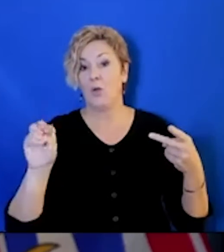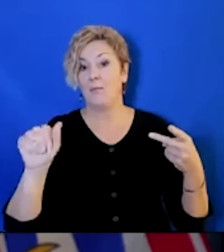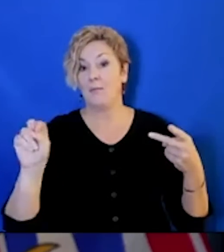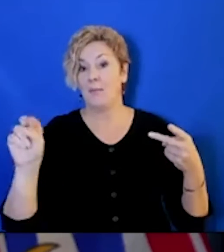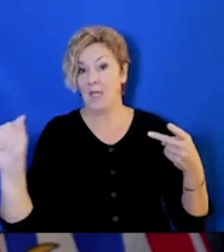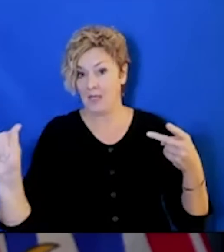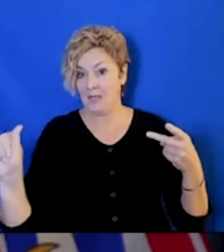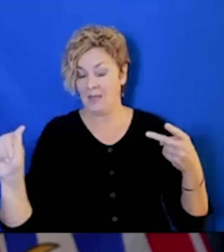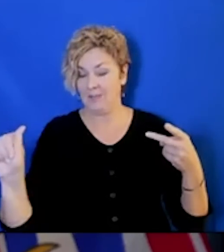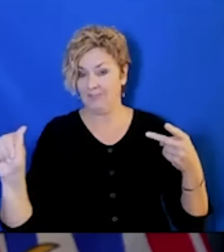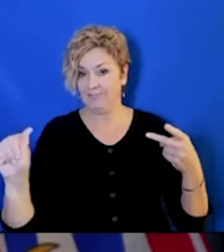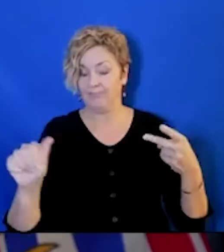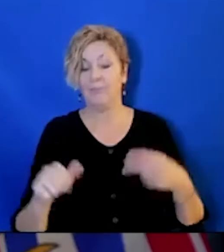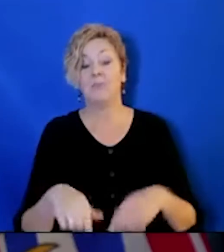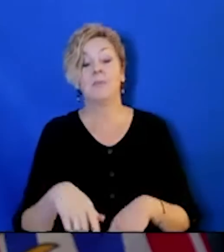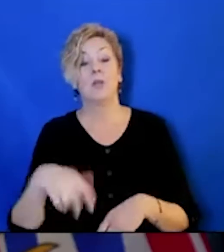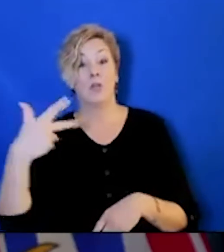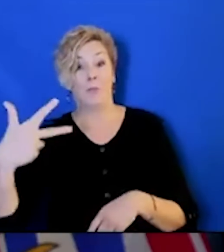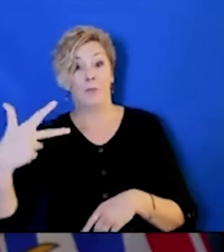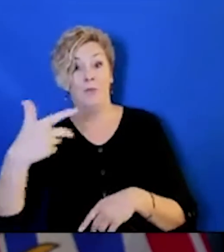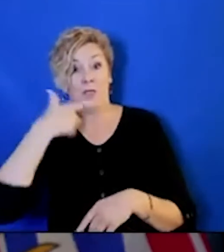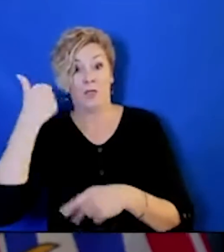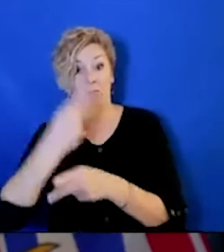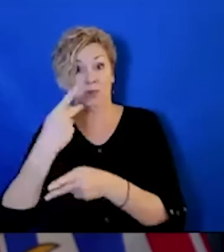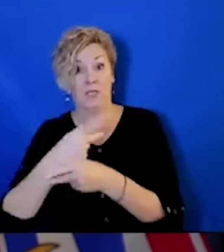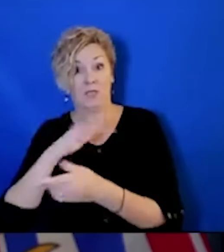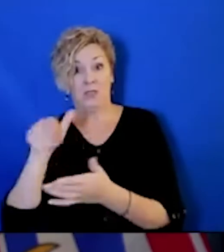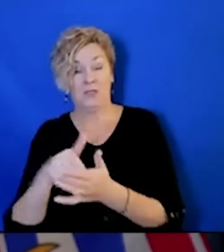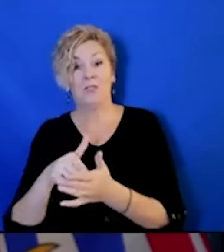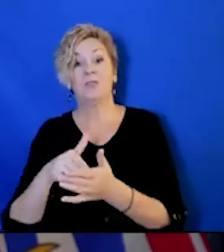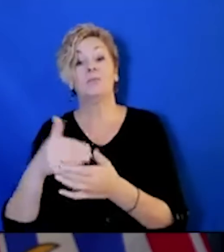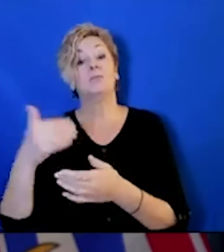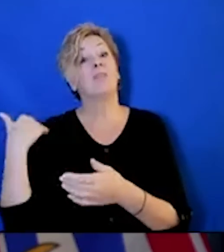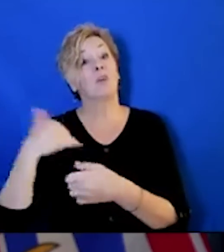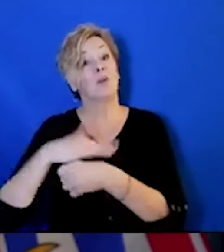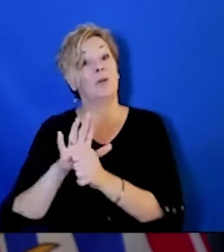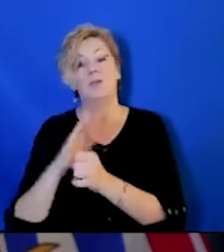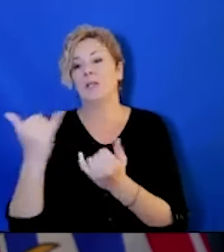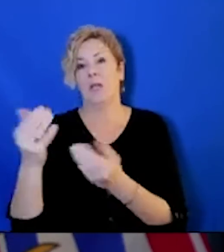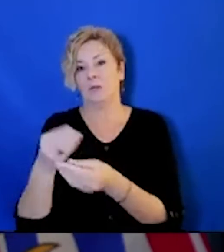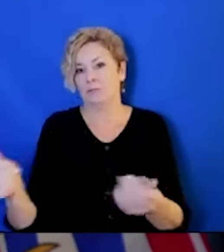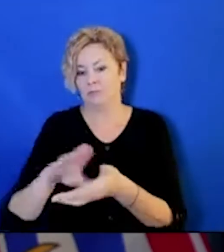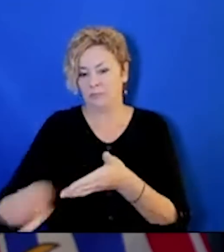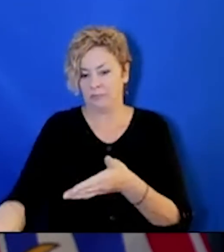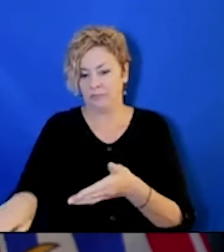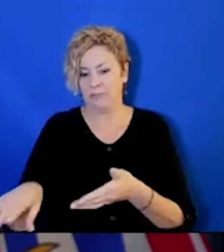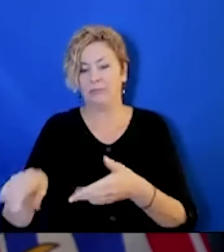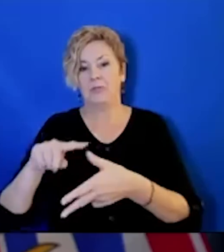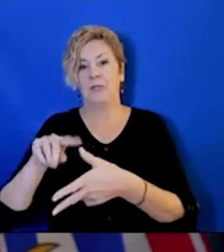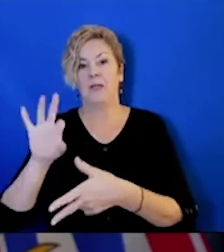active outbreaks in our healthcare system, 32 in long-term care or assisted living, and 5 in acute care. That includes